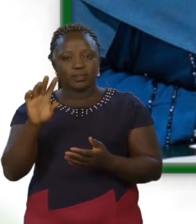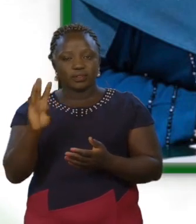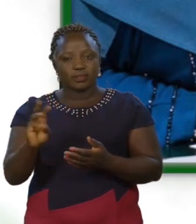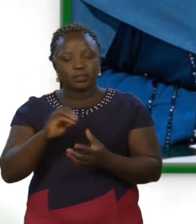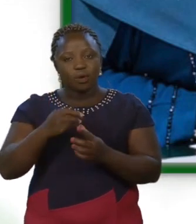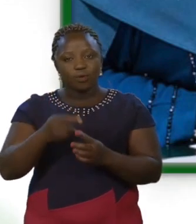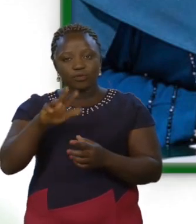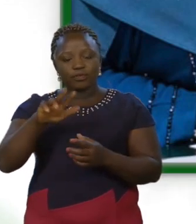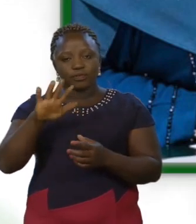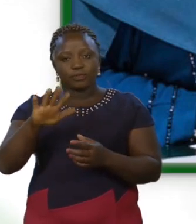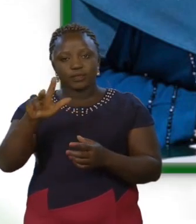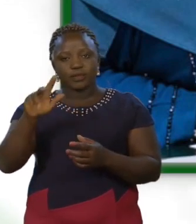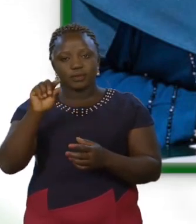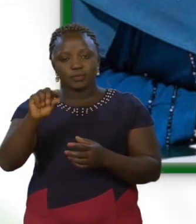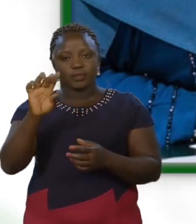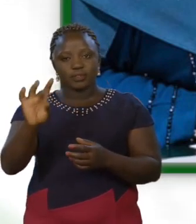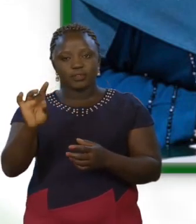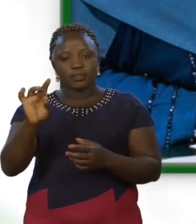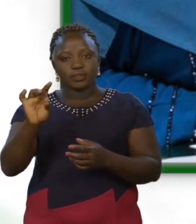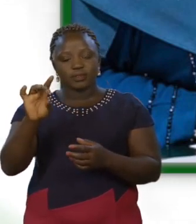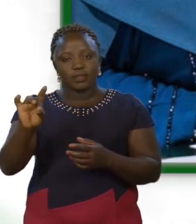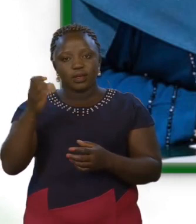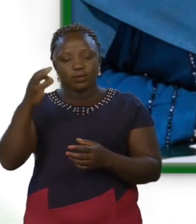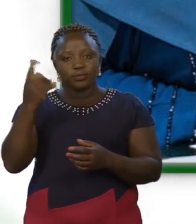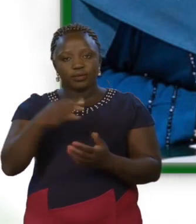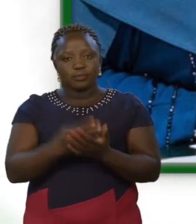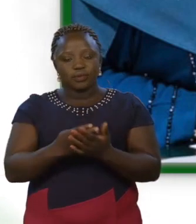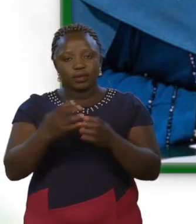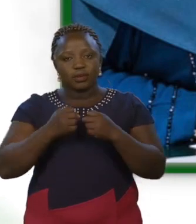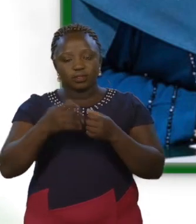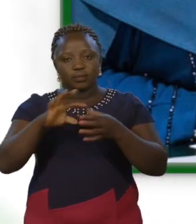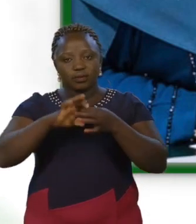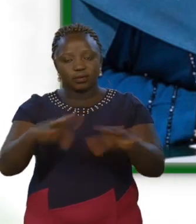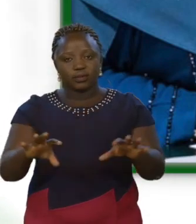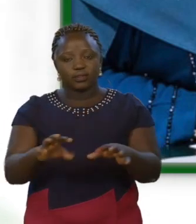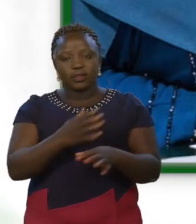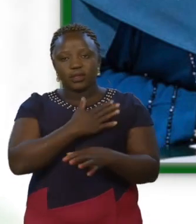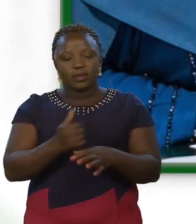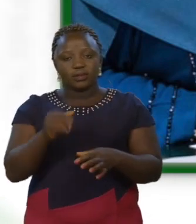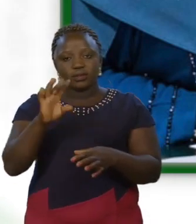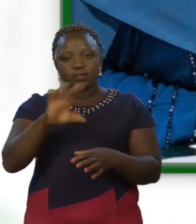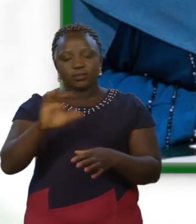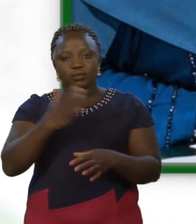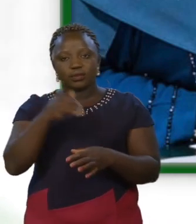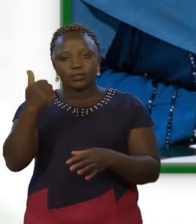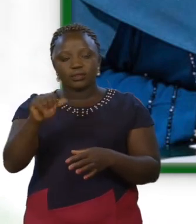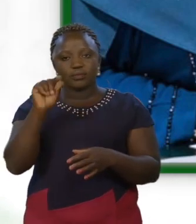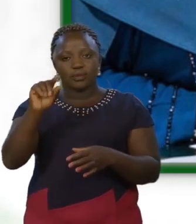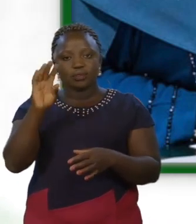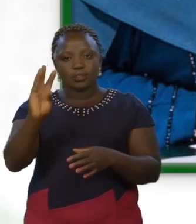291,652,083.36 or 58.3% of the total overhead expenditure had been released, while about